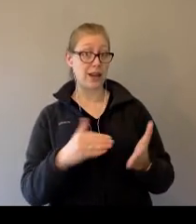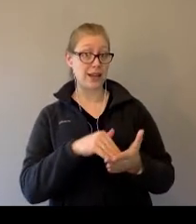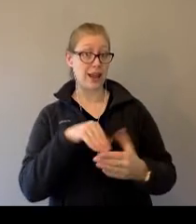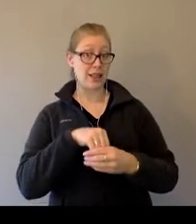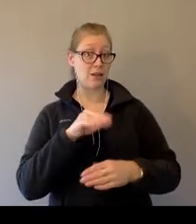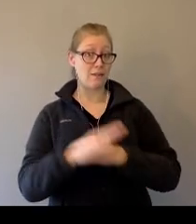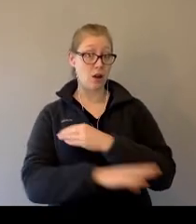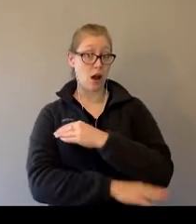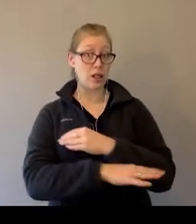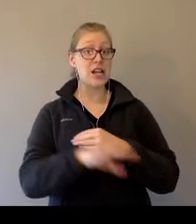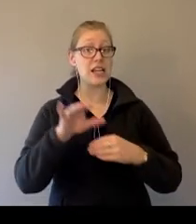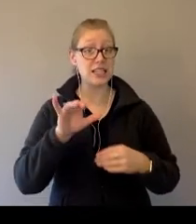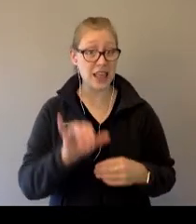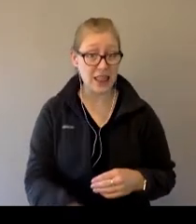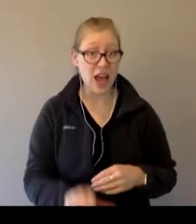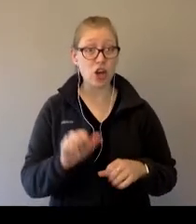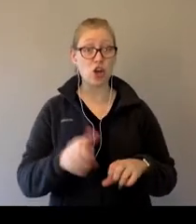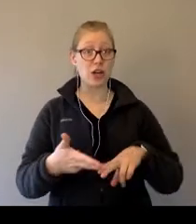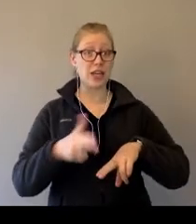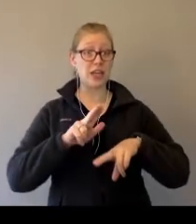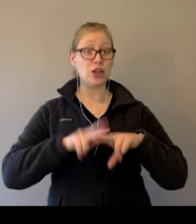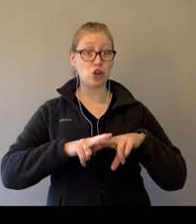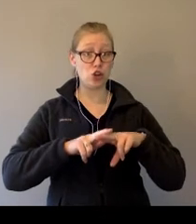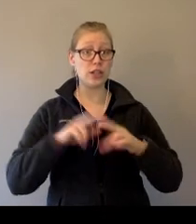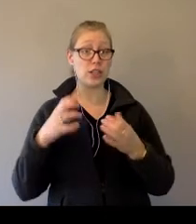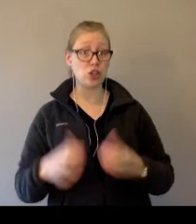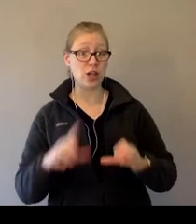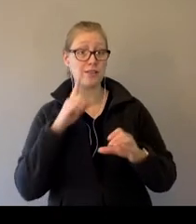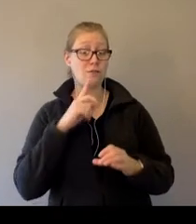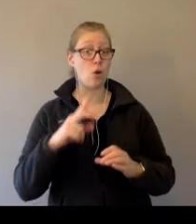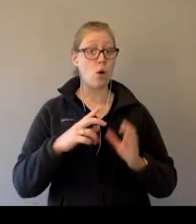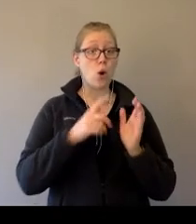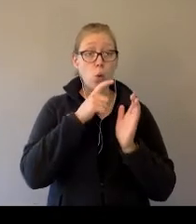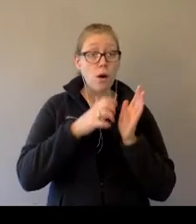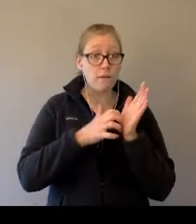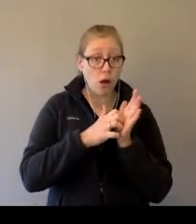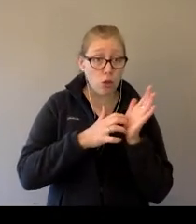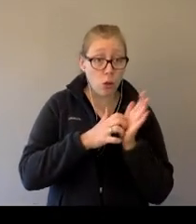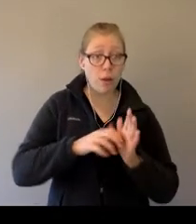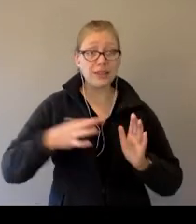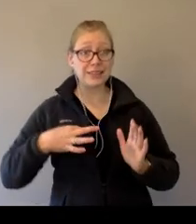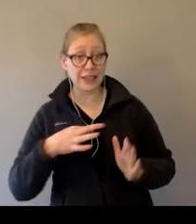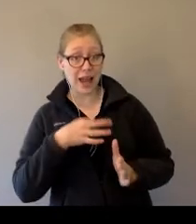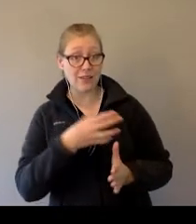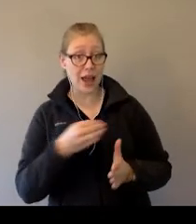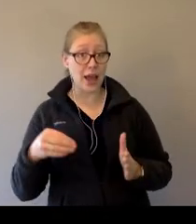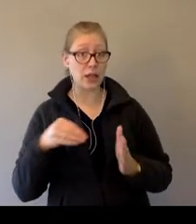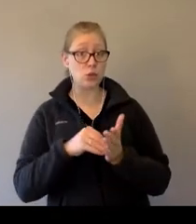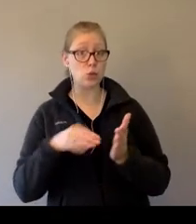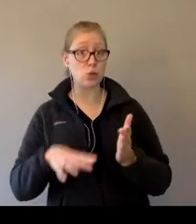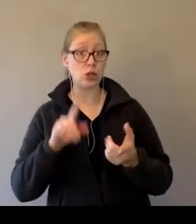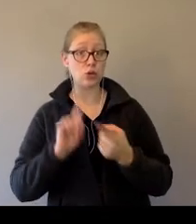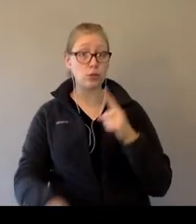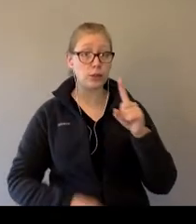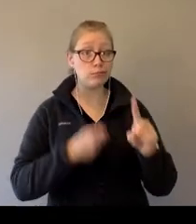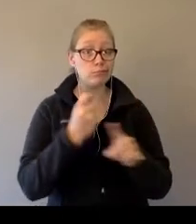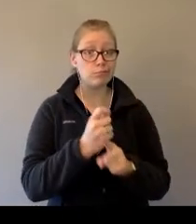the chance of vulnerable staff and students to get infected at school and would impact their health.